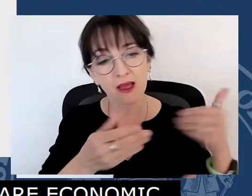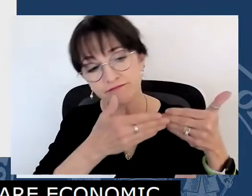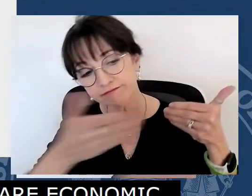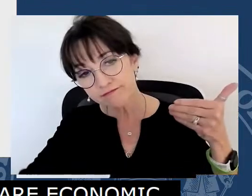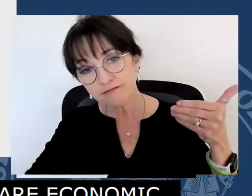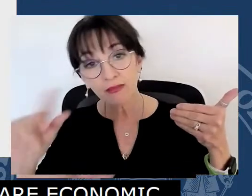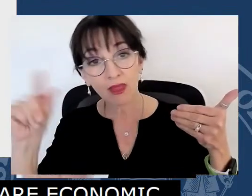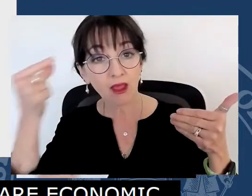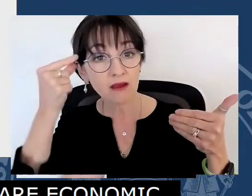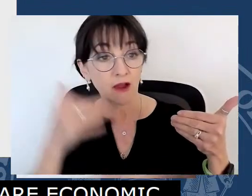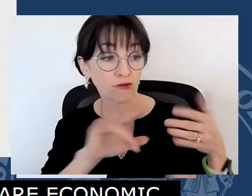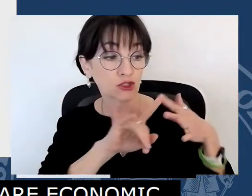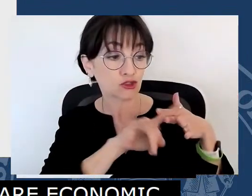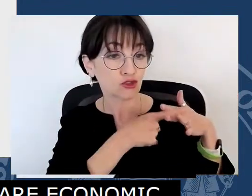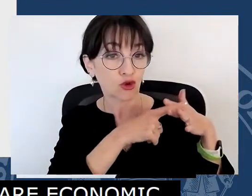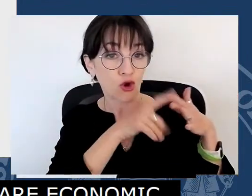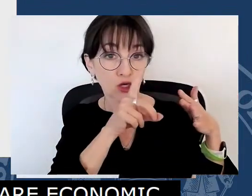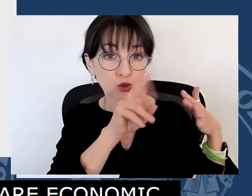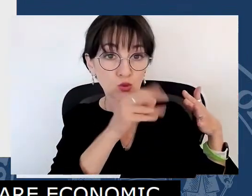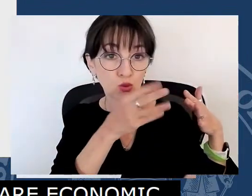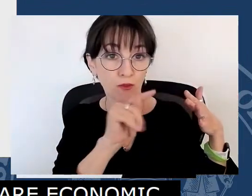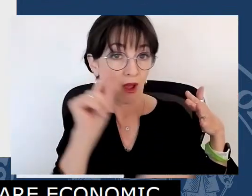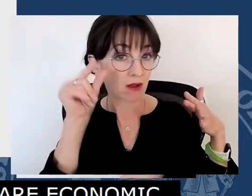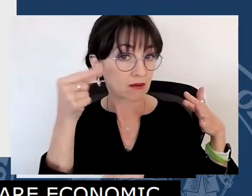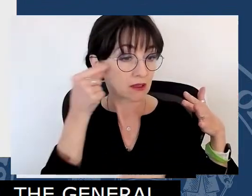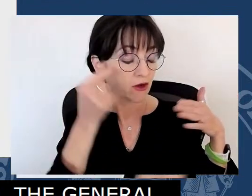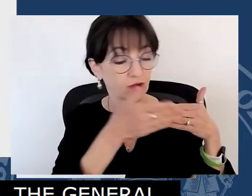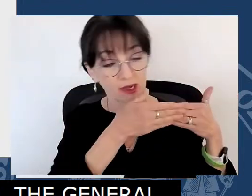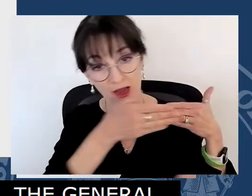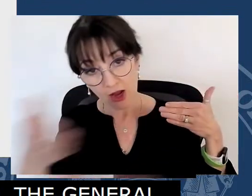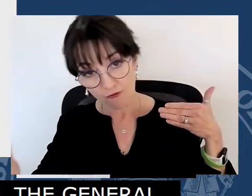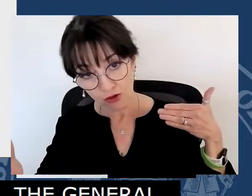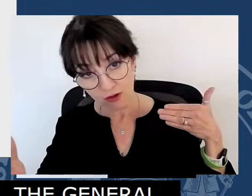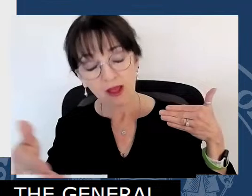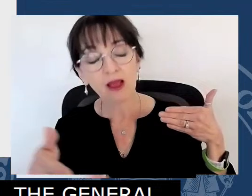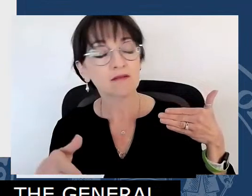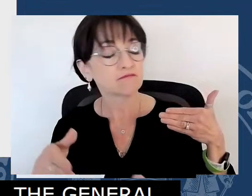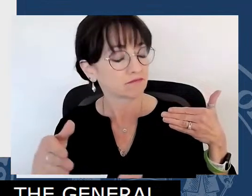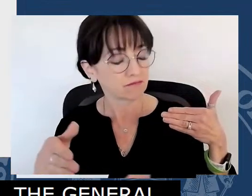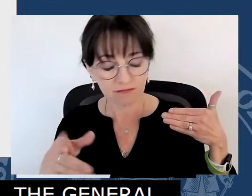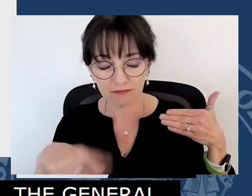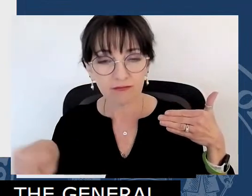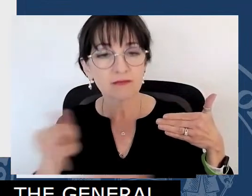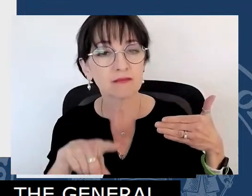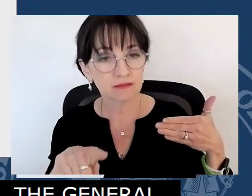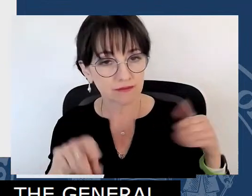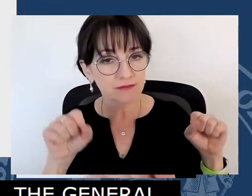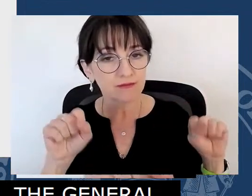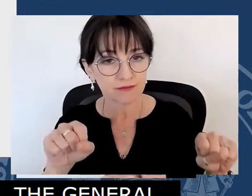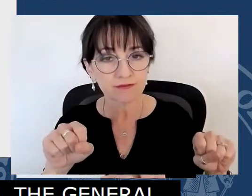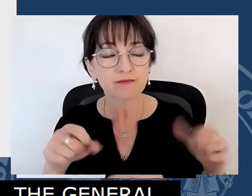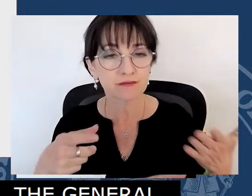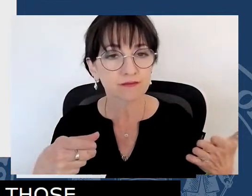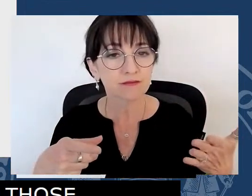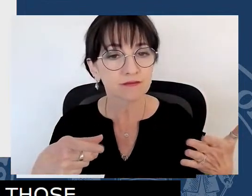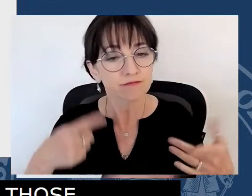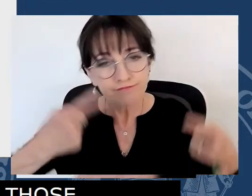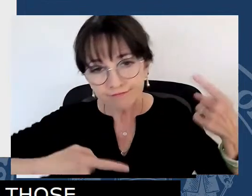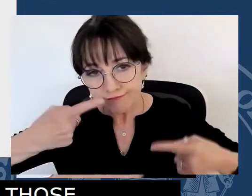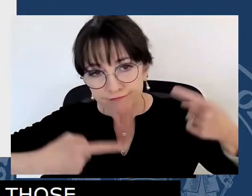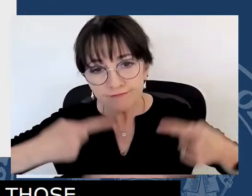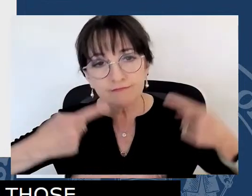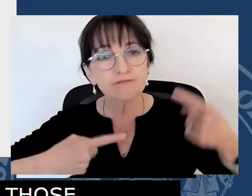accepted those revenue estimates, never argued about them, but always would work and argue about what came